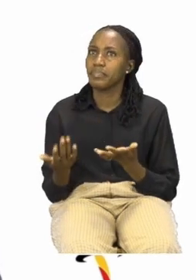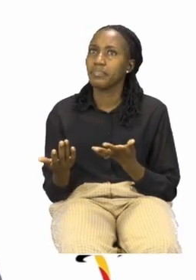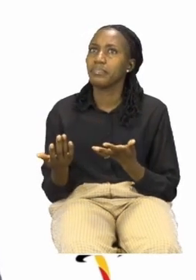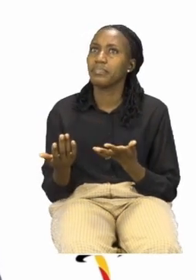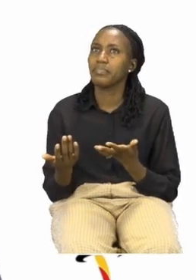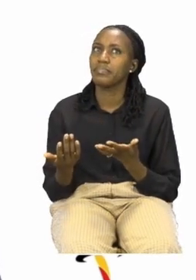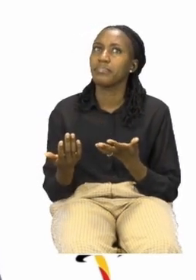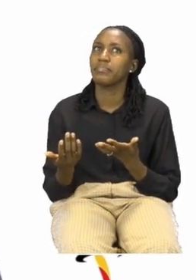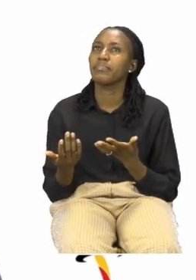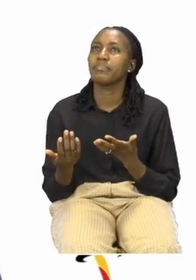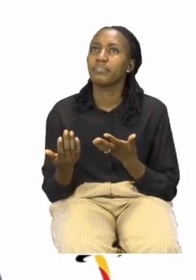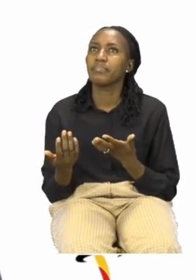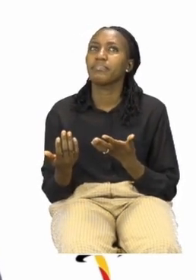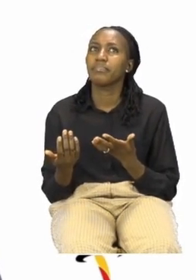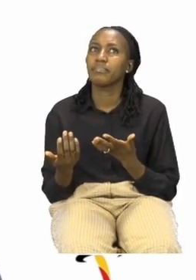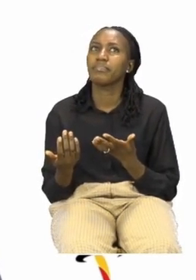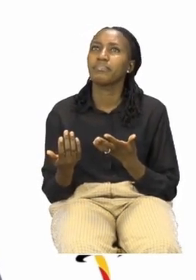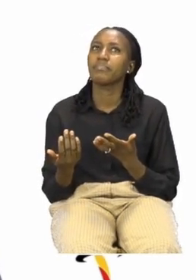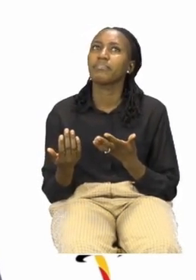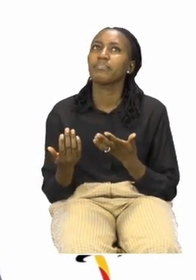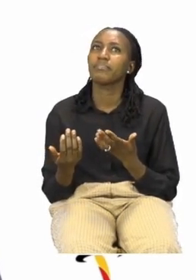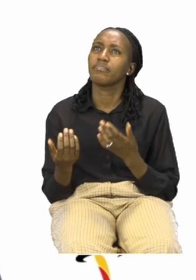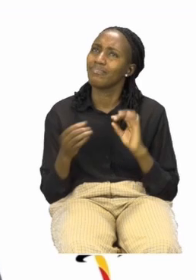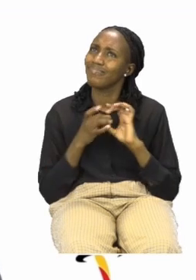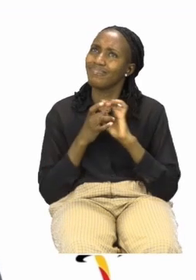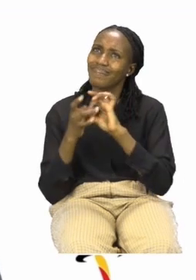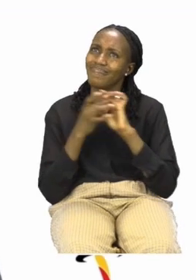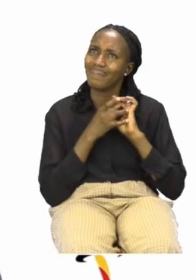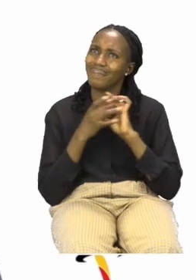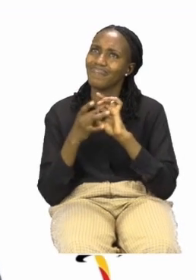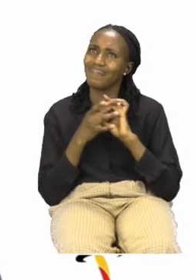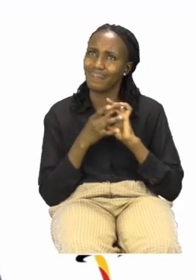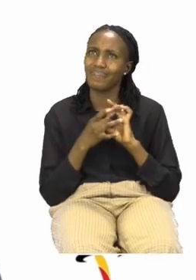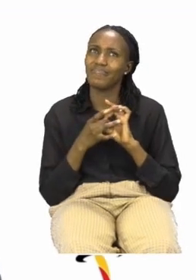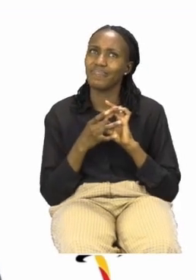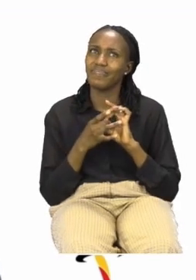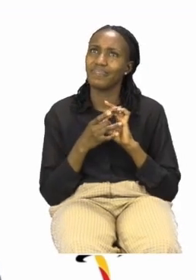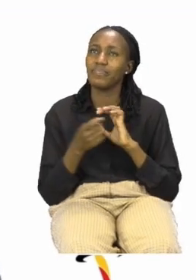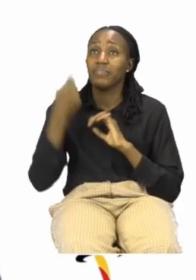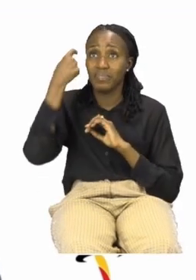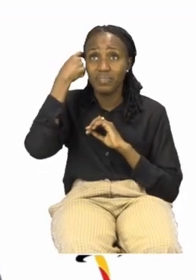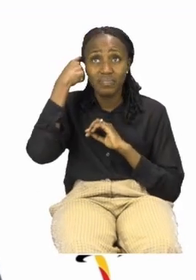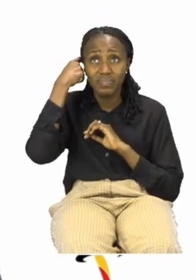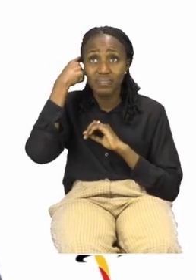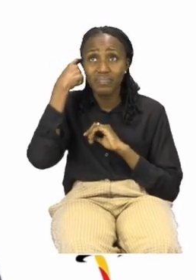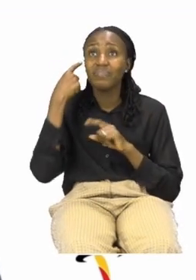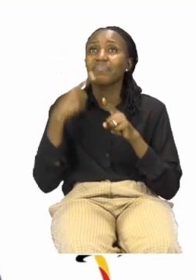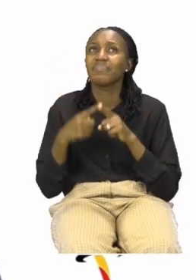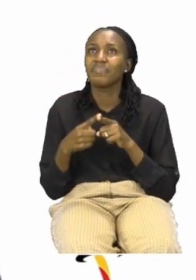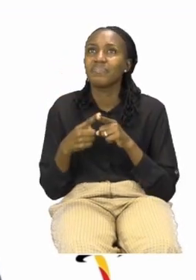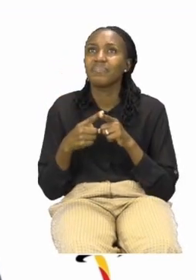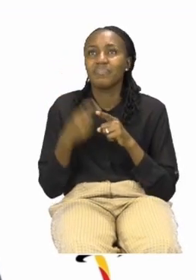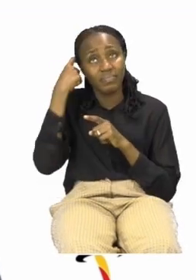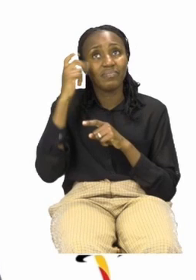nation building. I can assure you, as I like to quote what my minister mentioned one time, my current